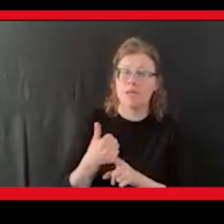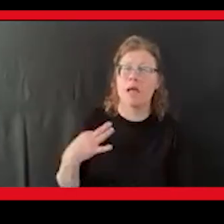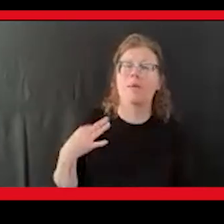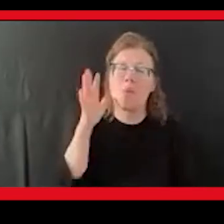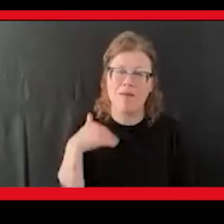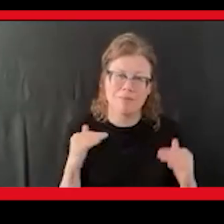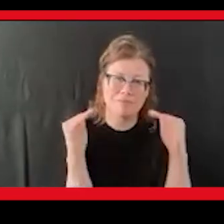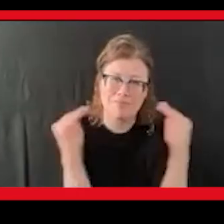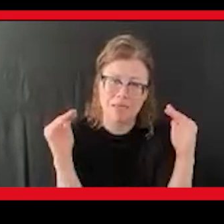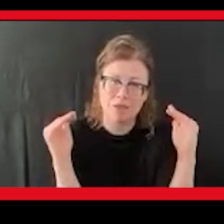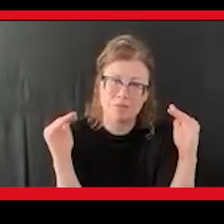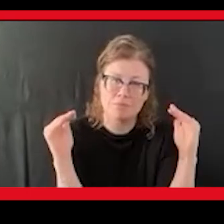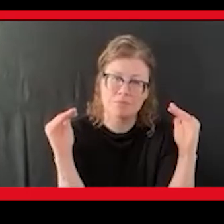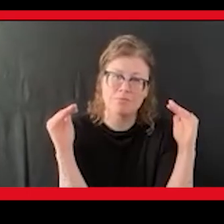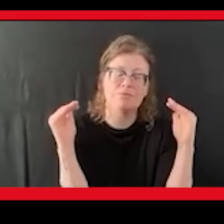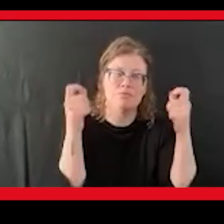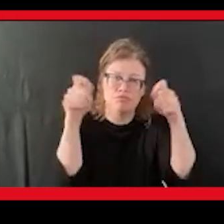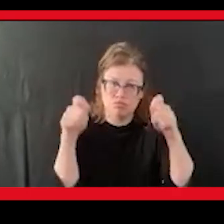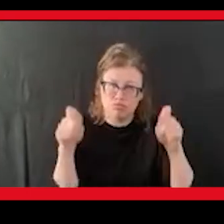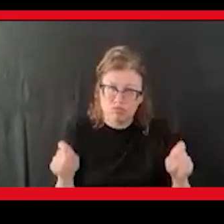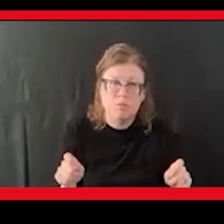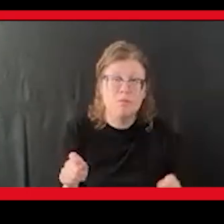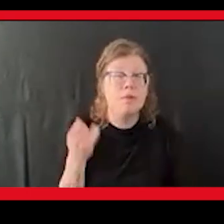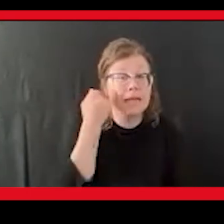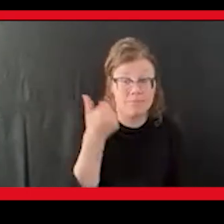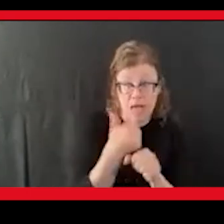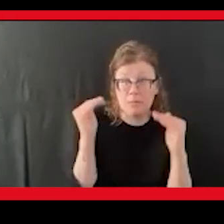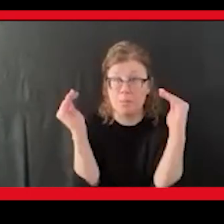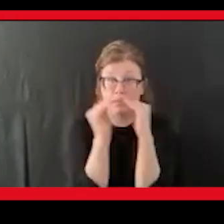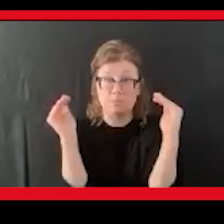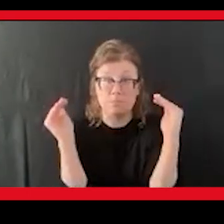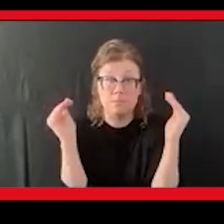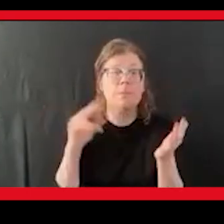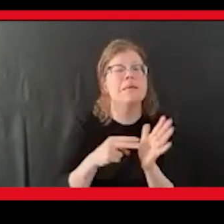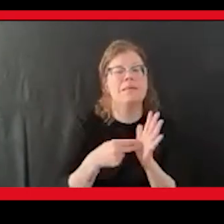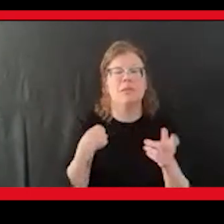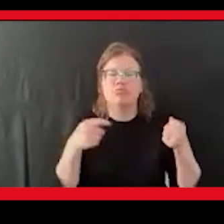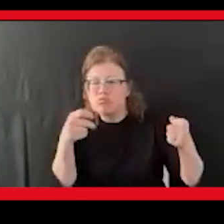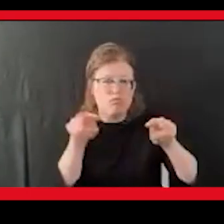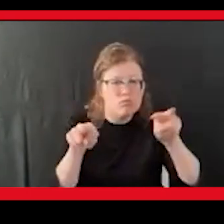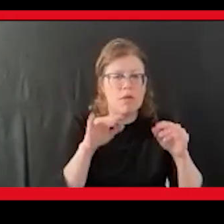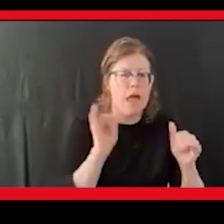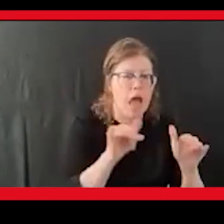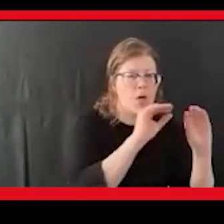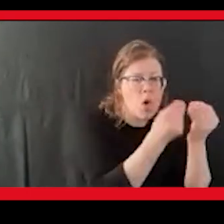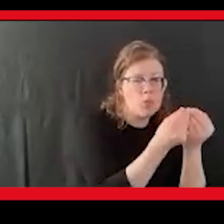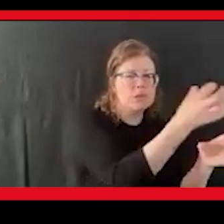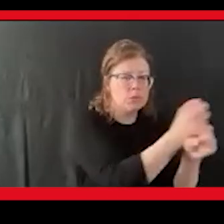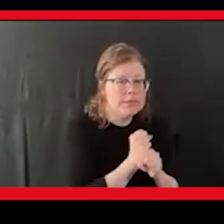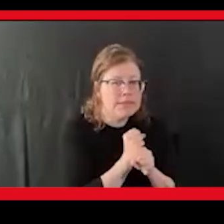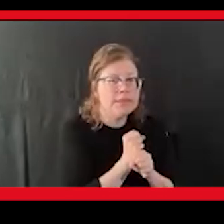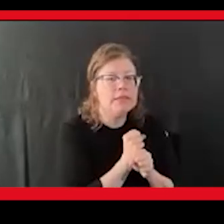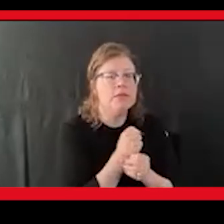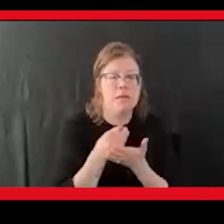measure, we check to see if the organization has received a project grant in the last 2 years. We